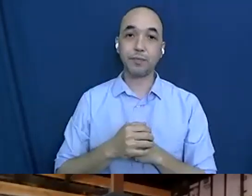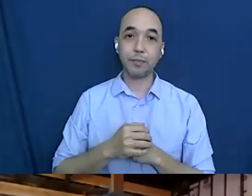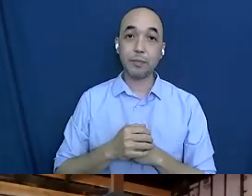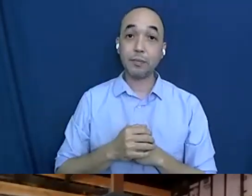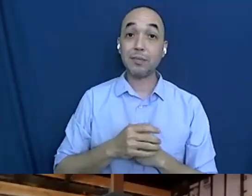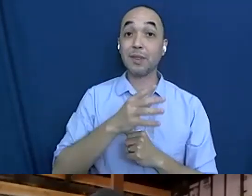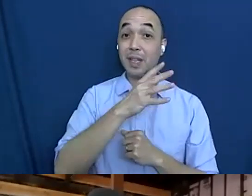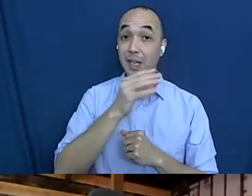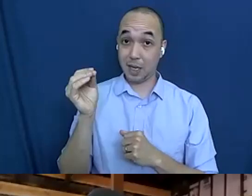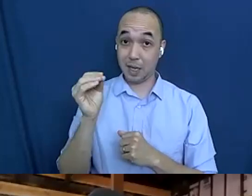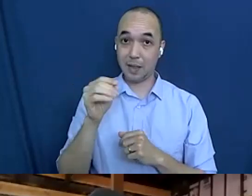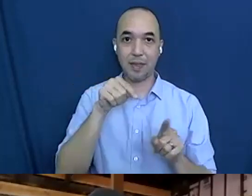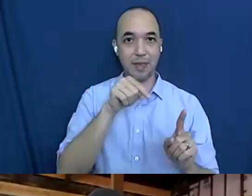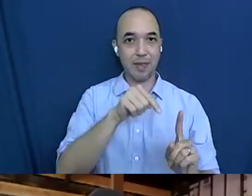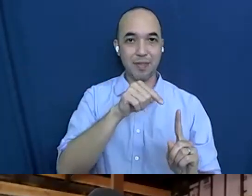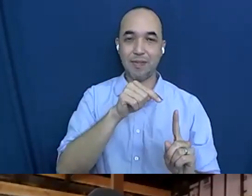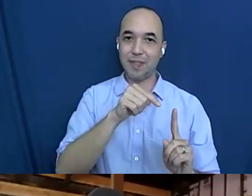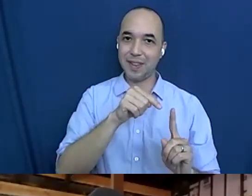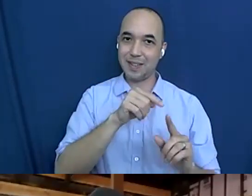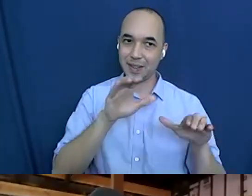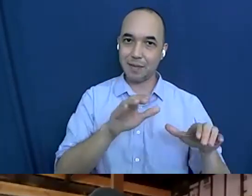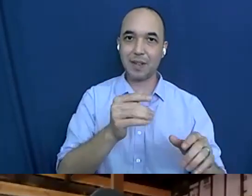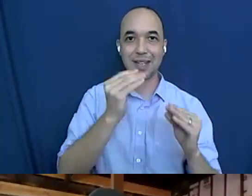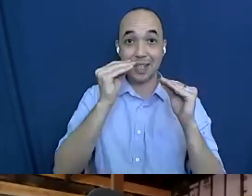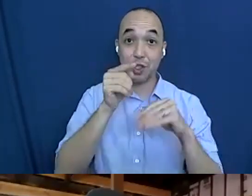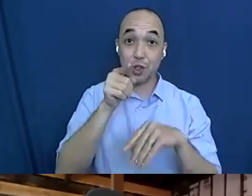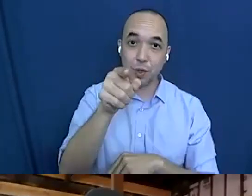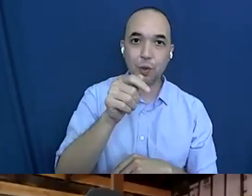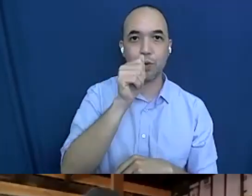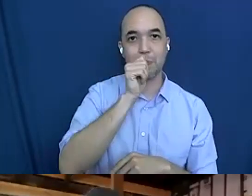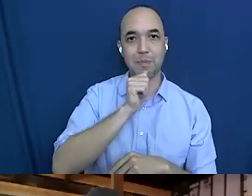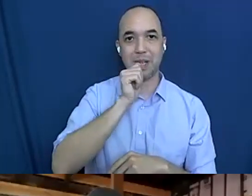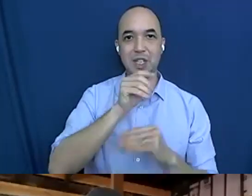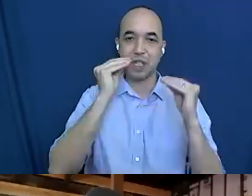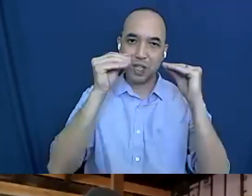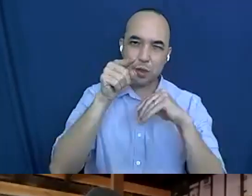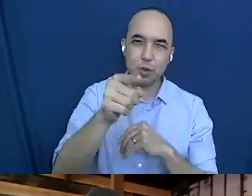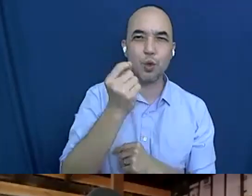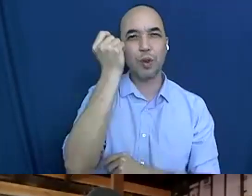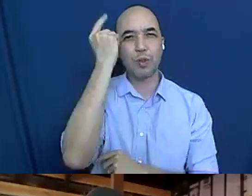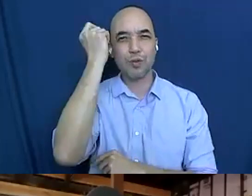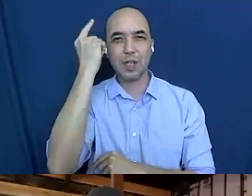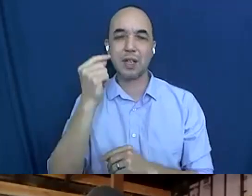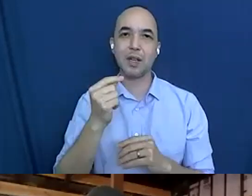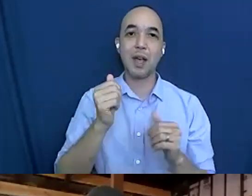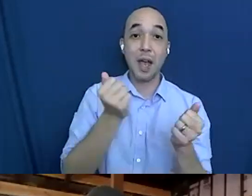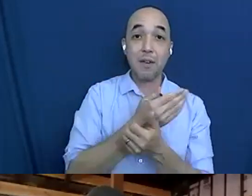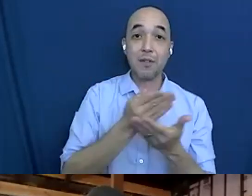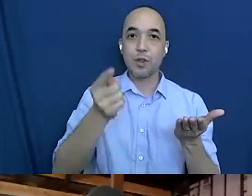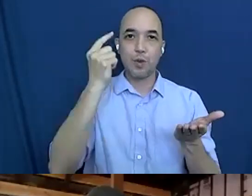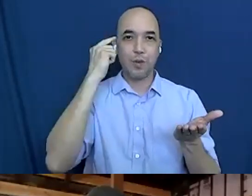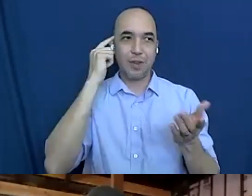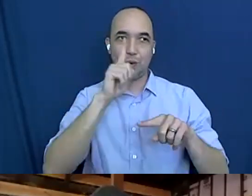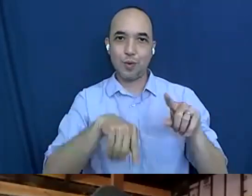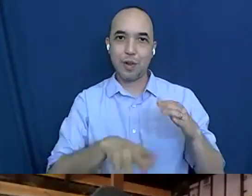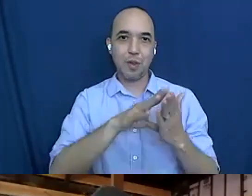you patience, understanding, everything that you would think you couldn't possibly learn from